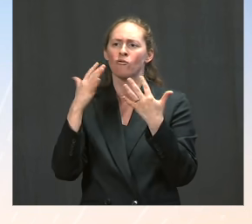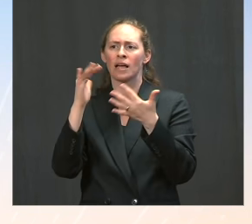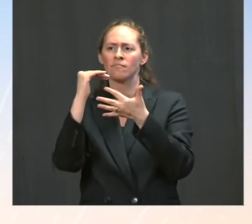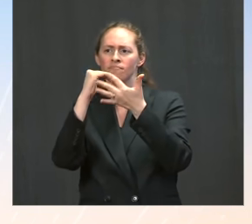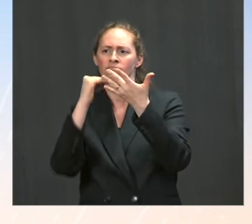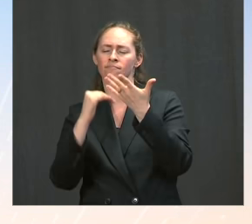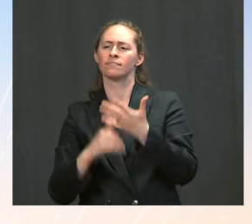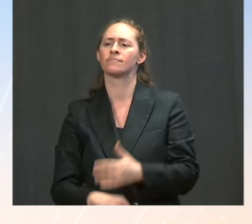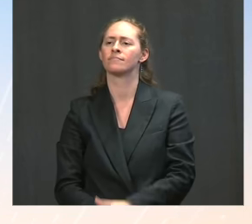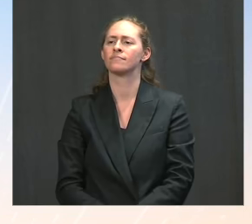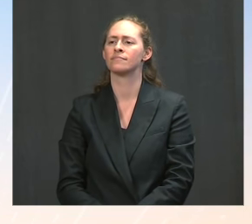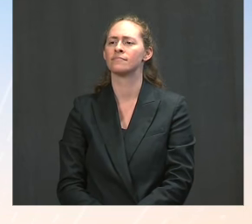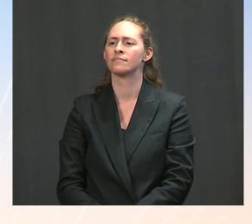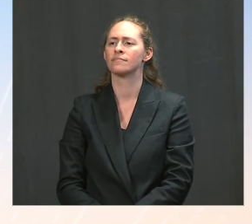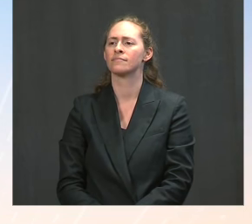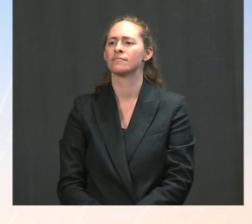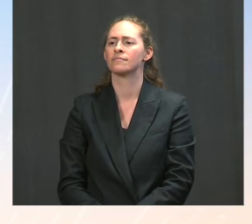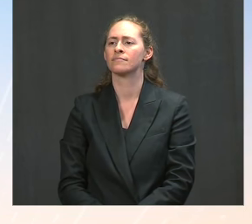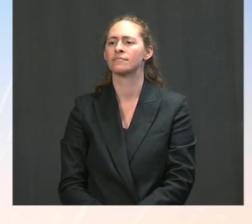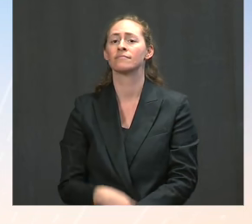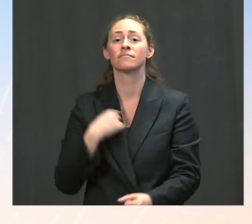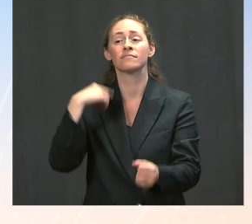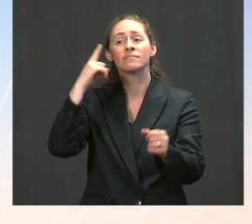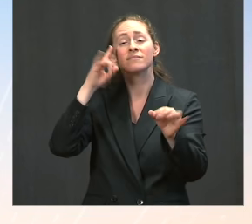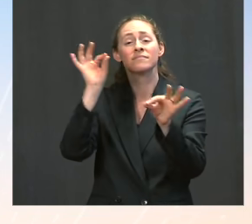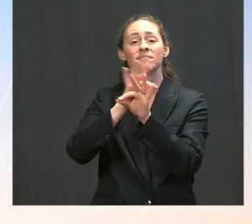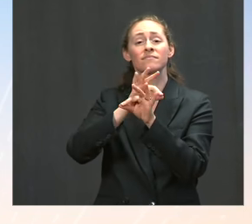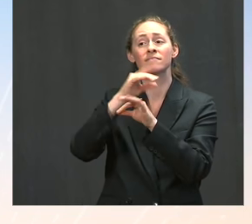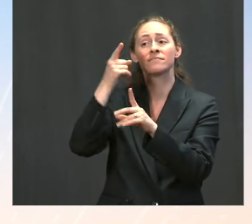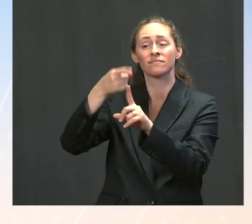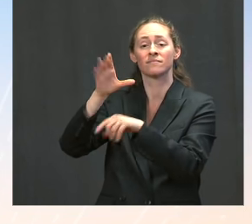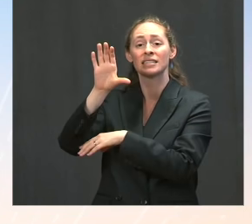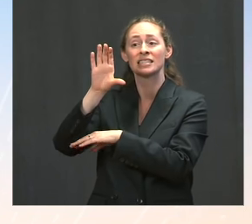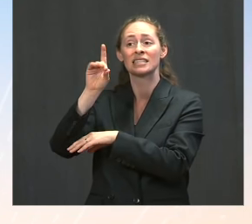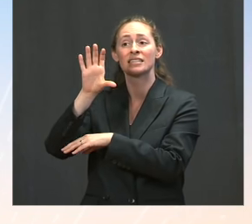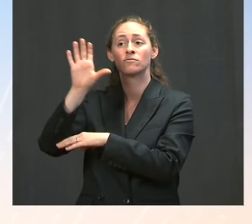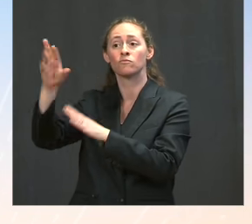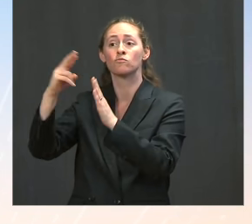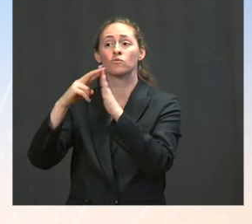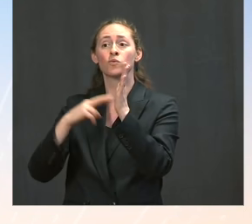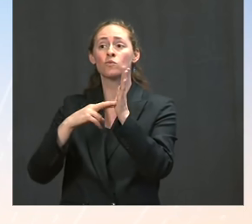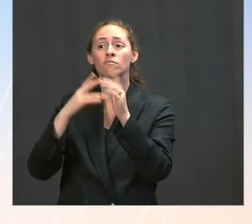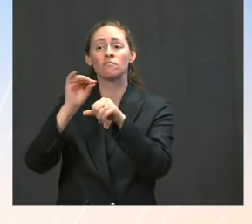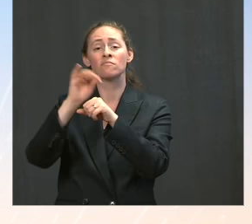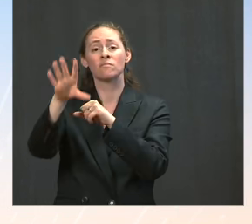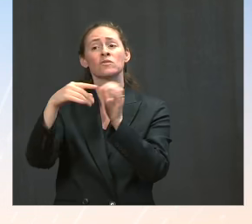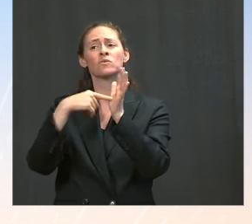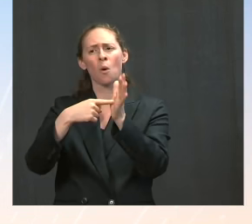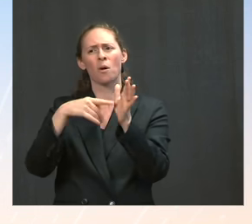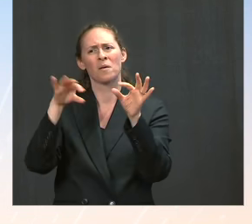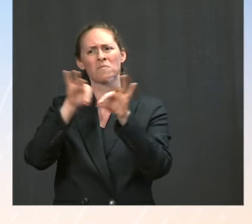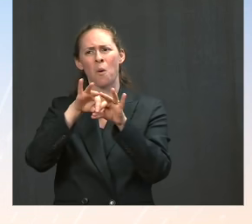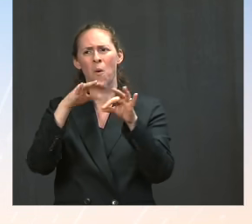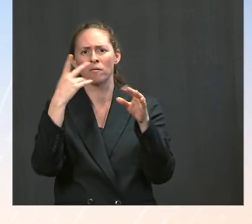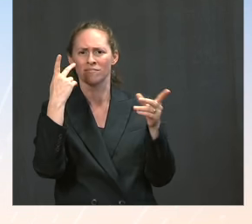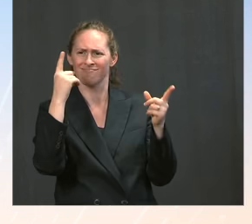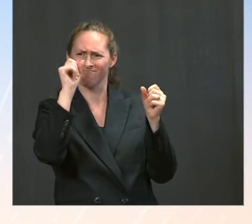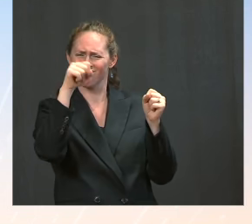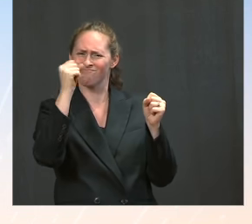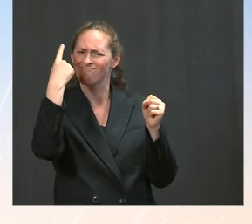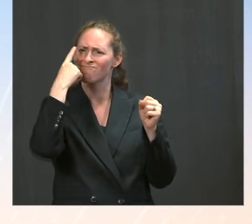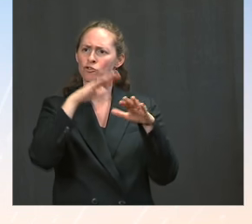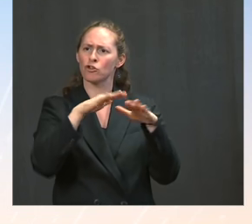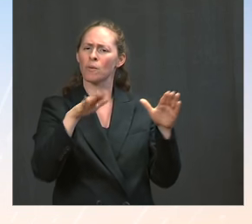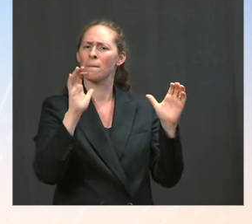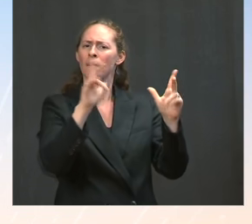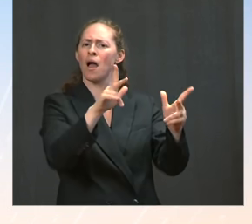CDC education guidelines is that it made very clear it's important for kids to be back in school and that that's important for their mental health. It's important